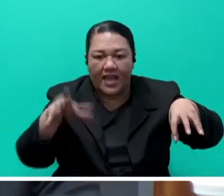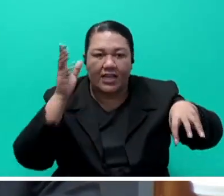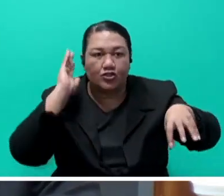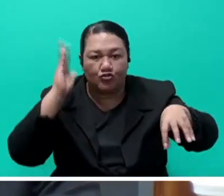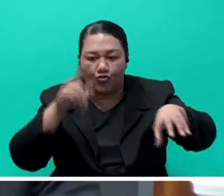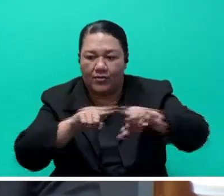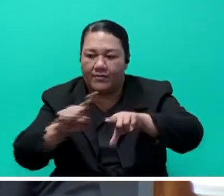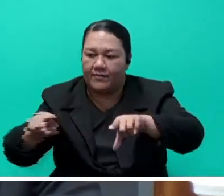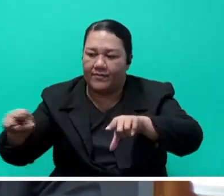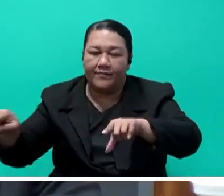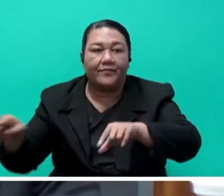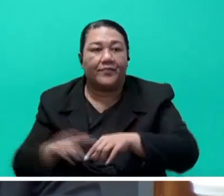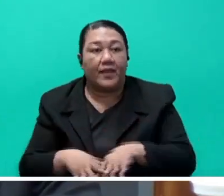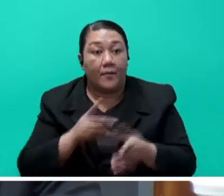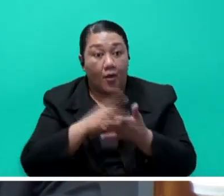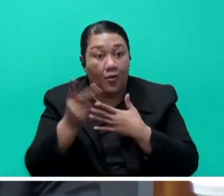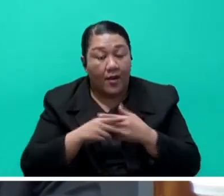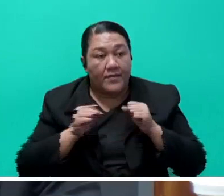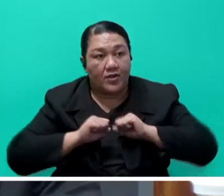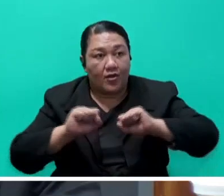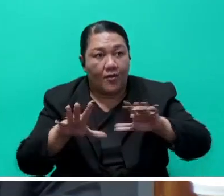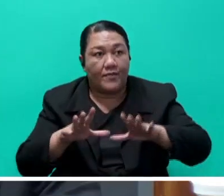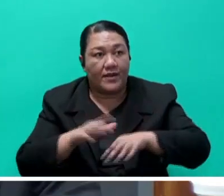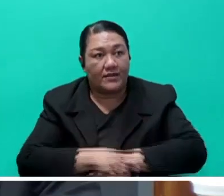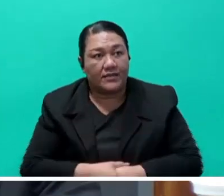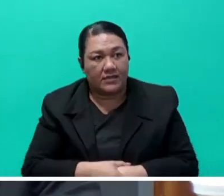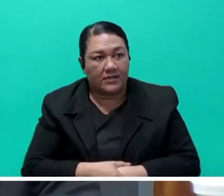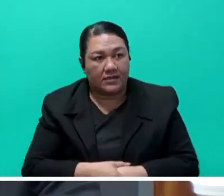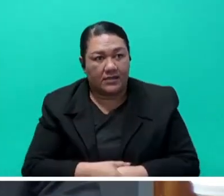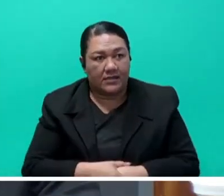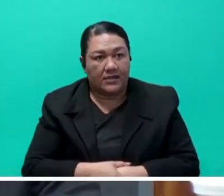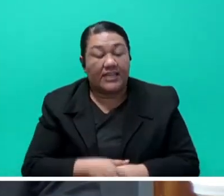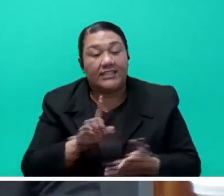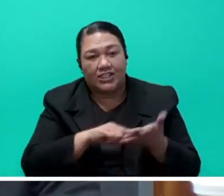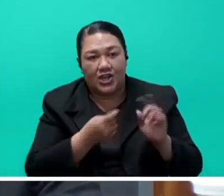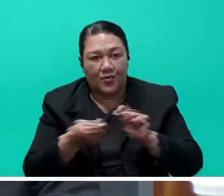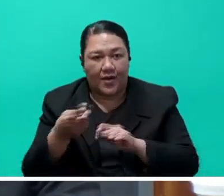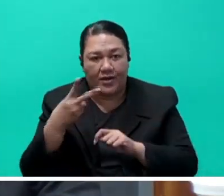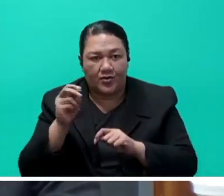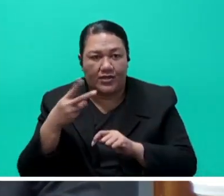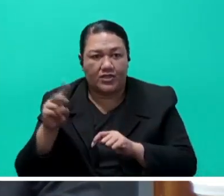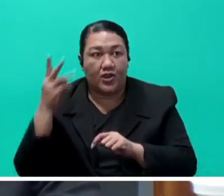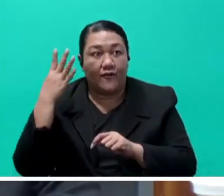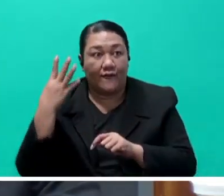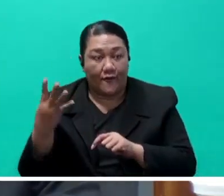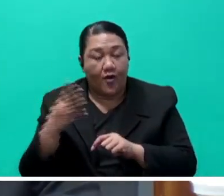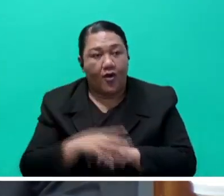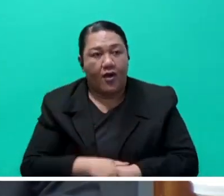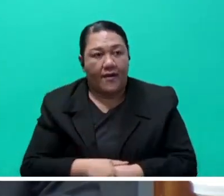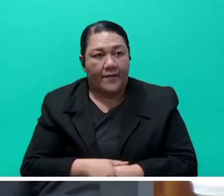program is to be completed or envisaged to be completed in January 2024 with